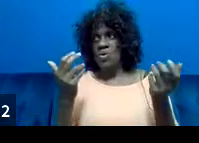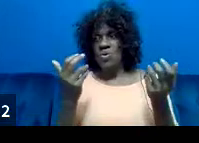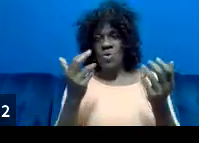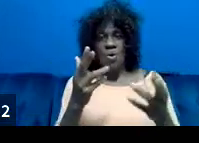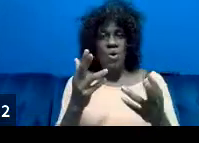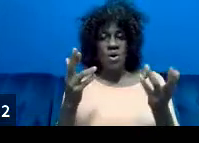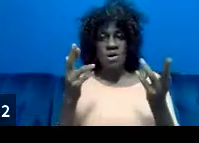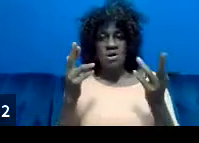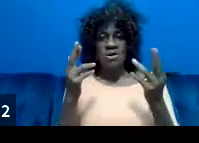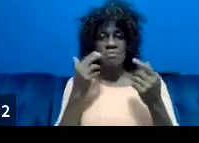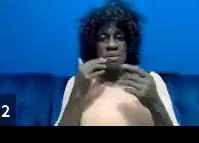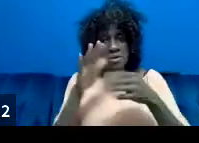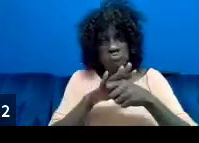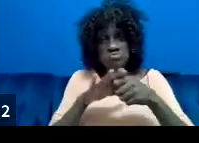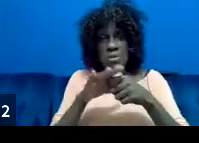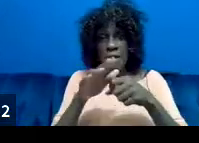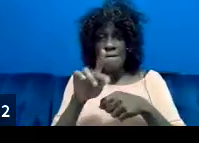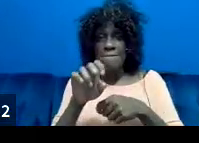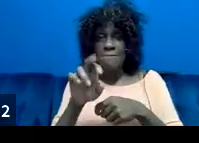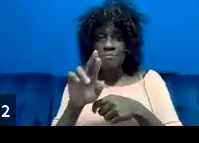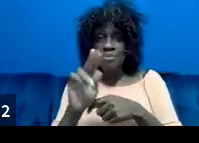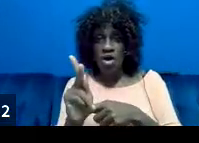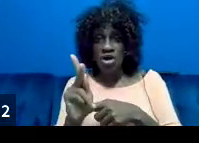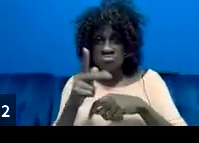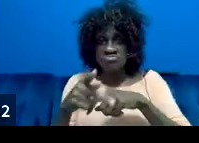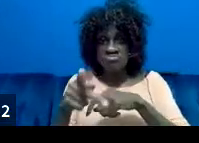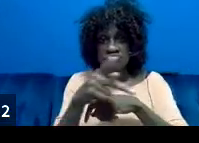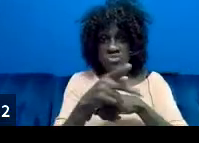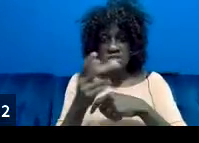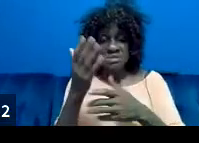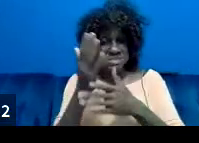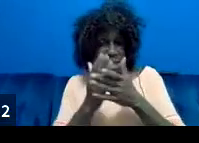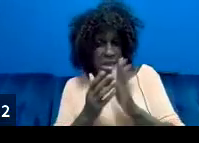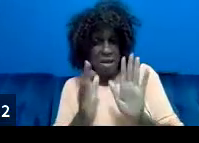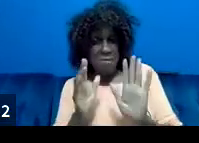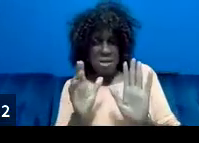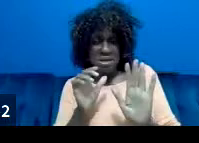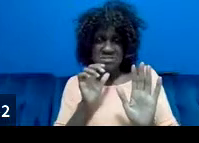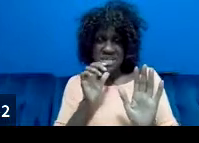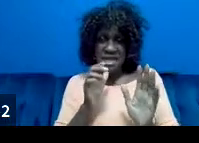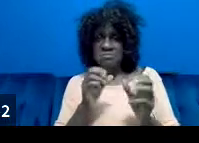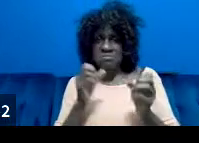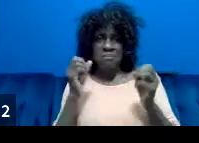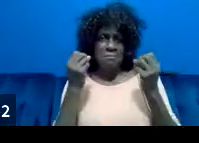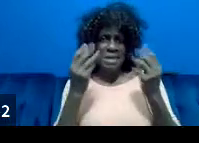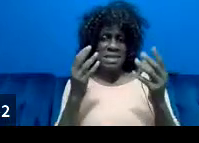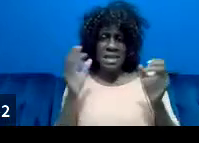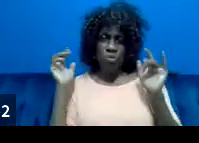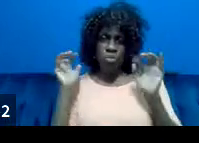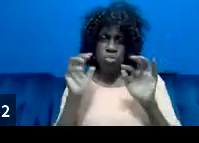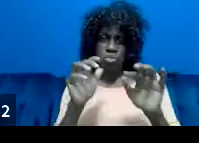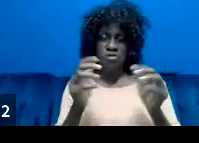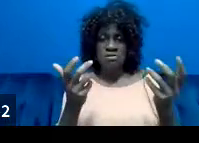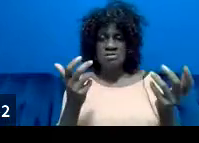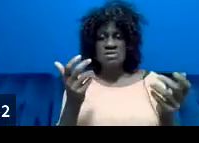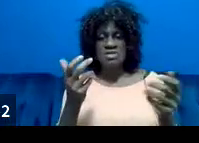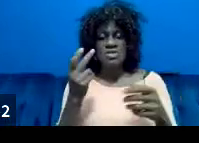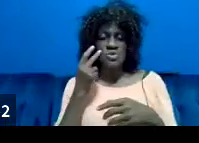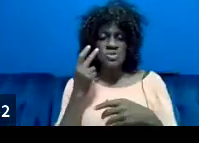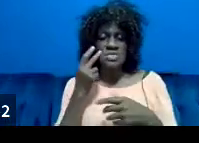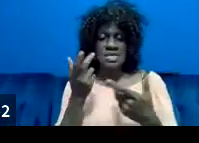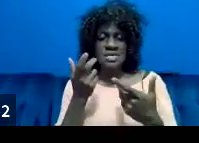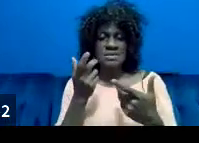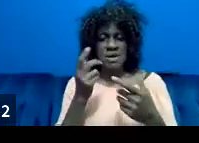Or is it a local park where you get some participation, but it's not really overwhelming? So you can see that